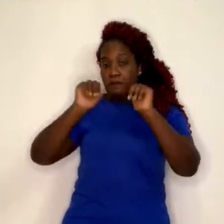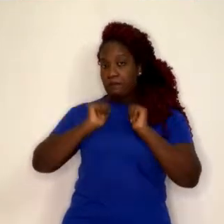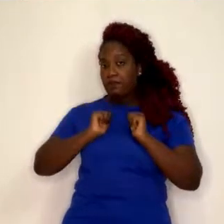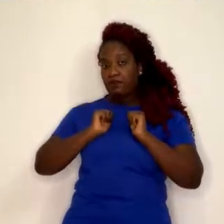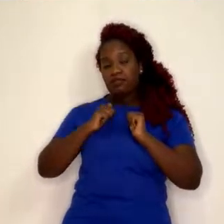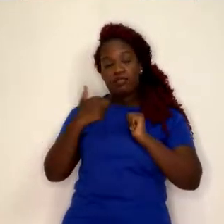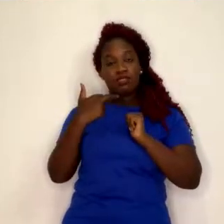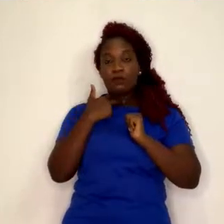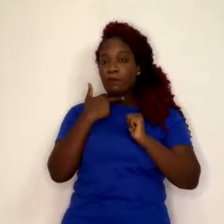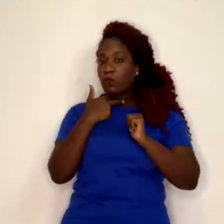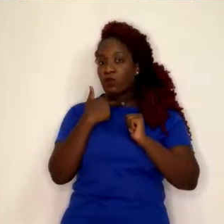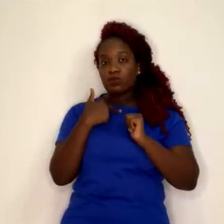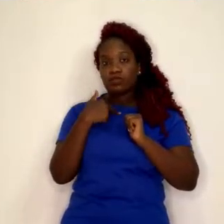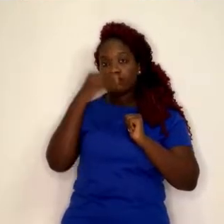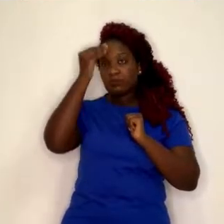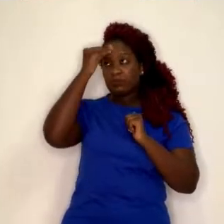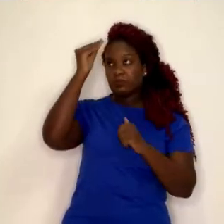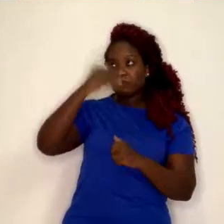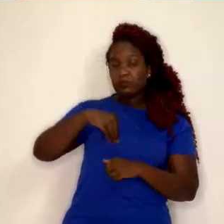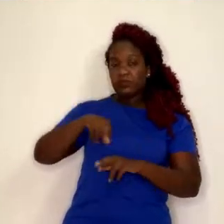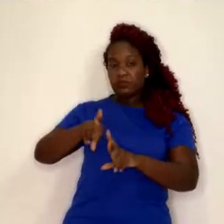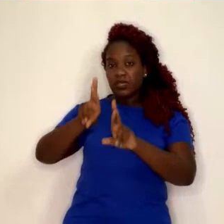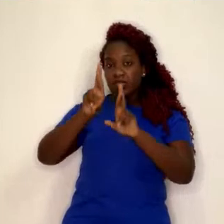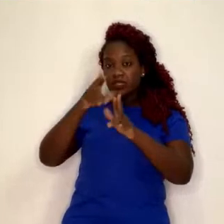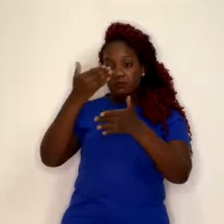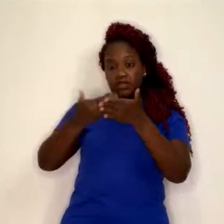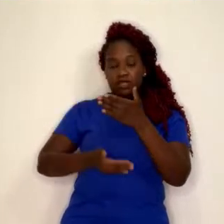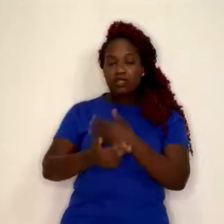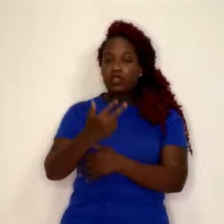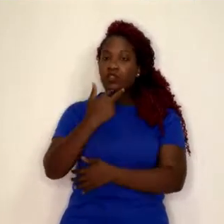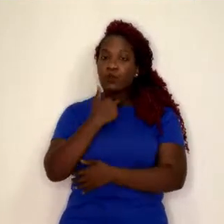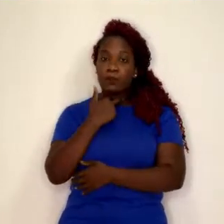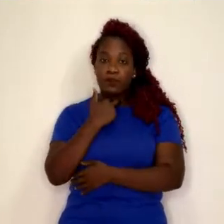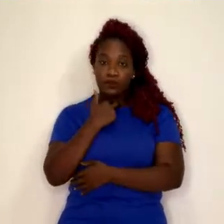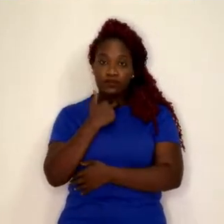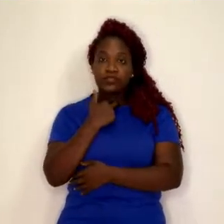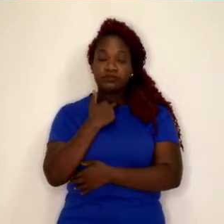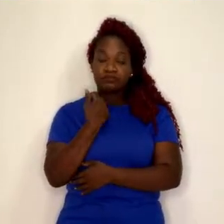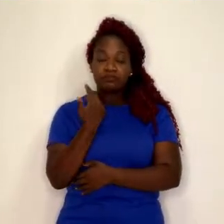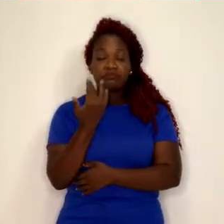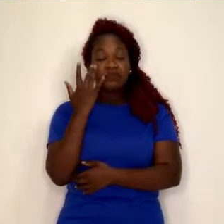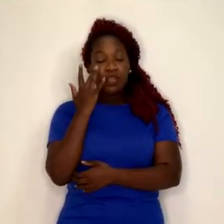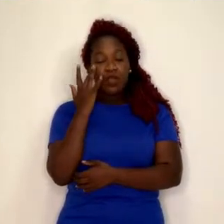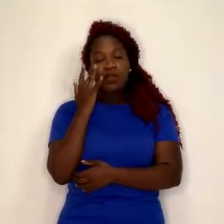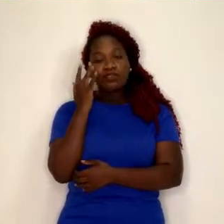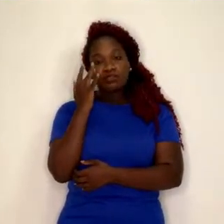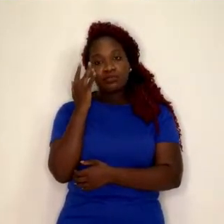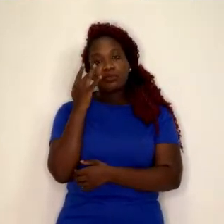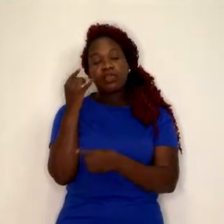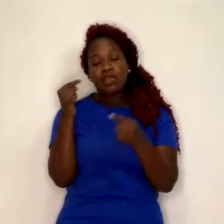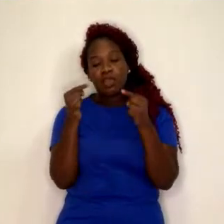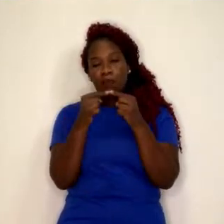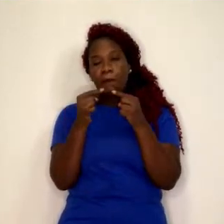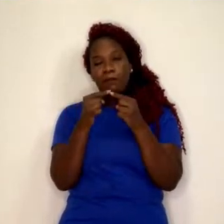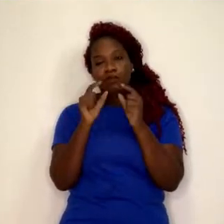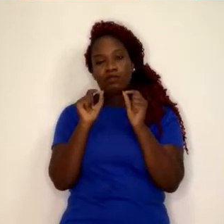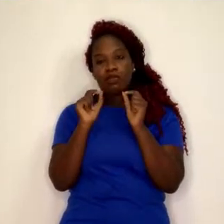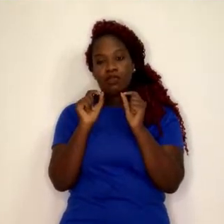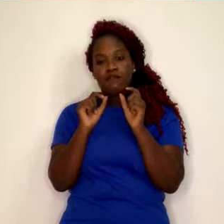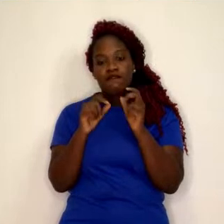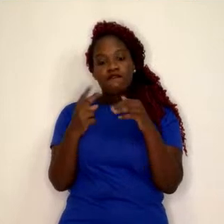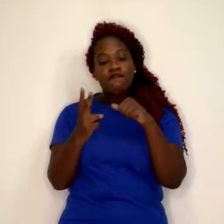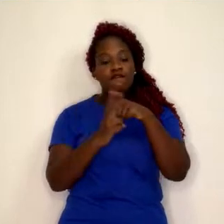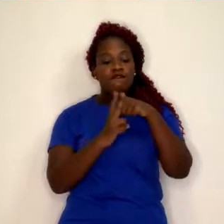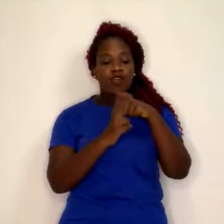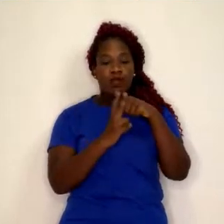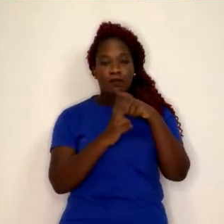cannot accommodate ourselves and we cannot lose hope. I think that this is